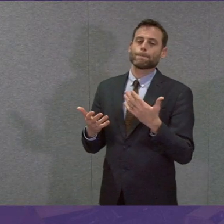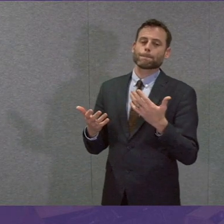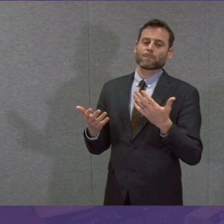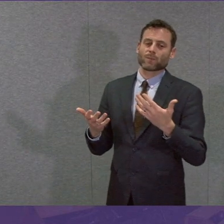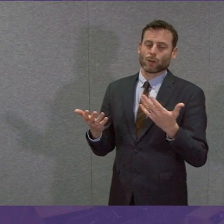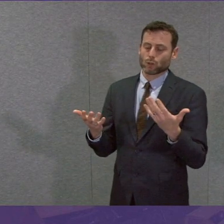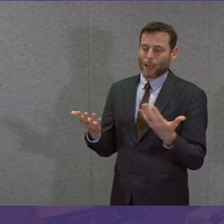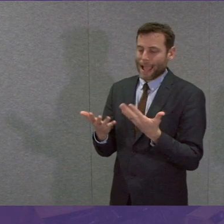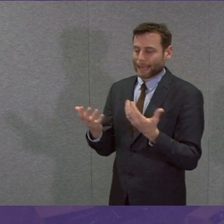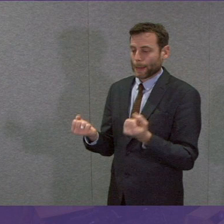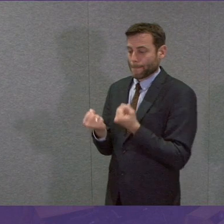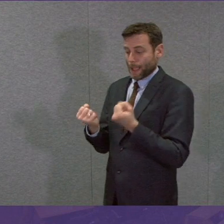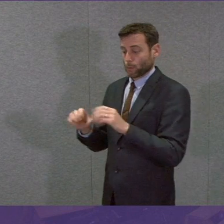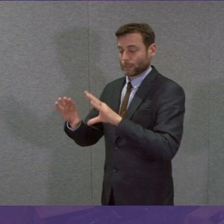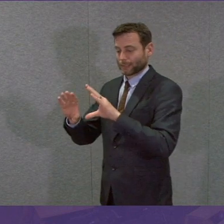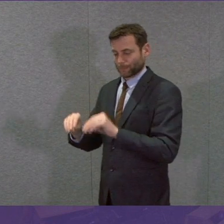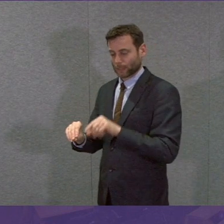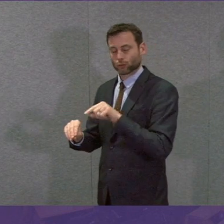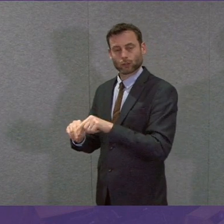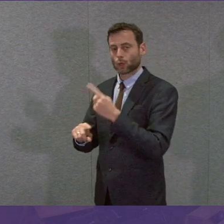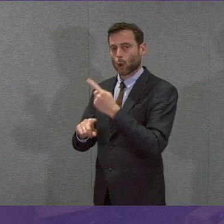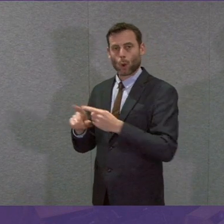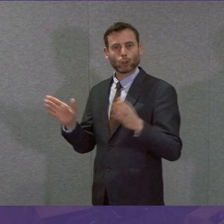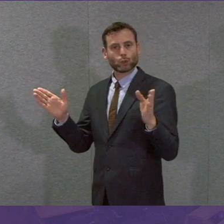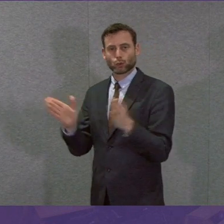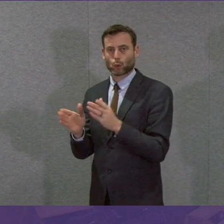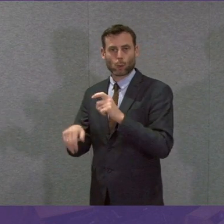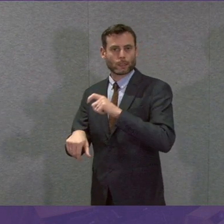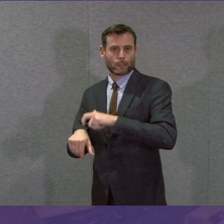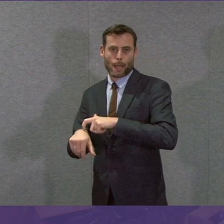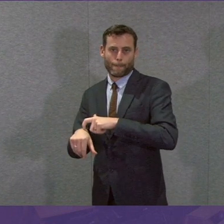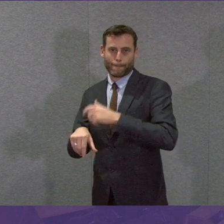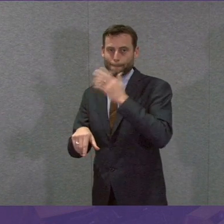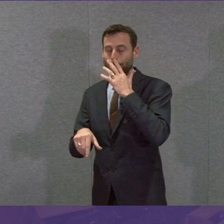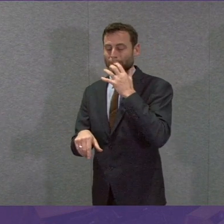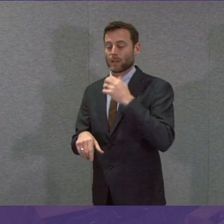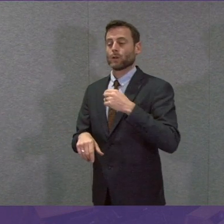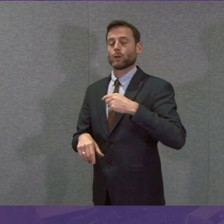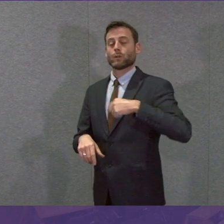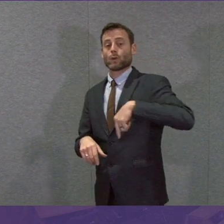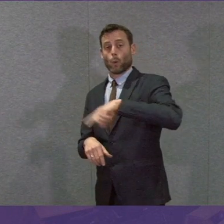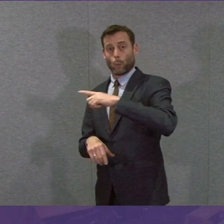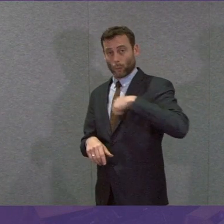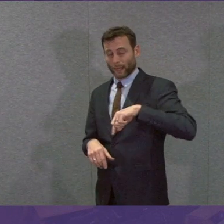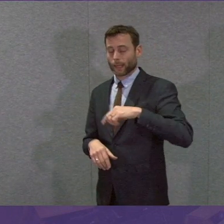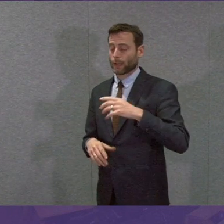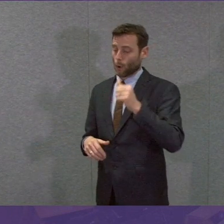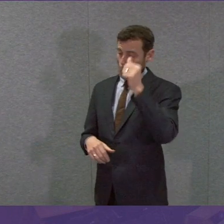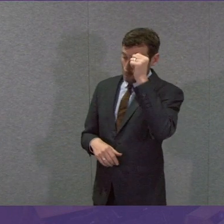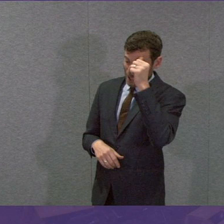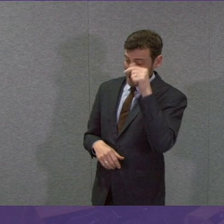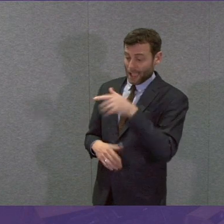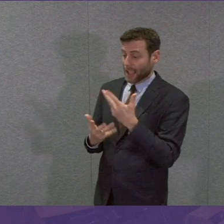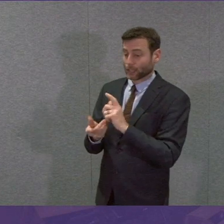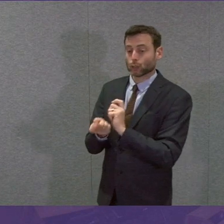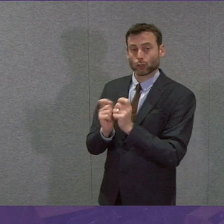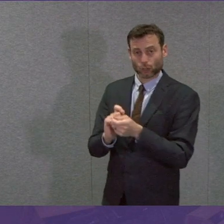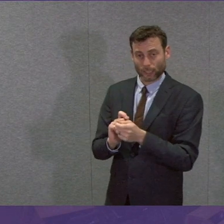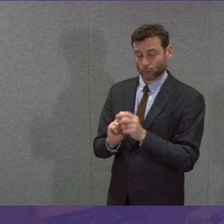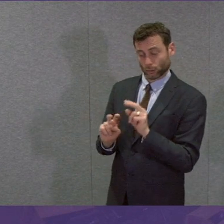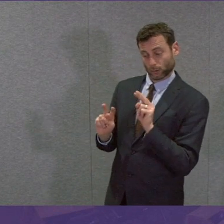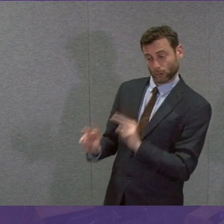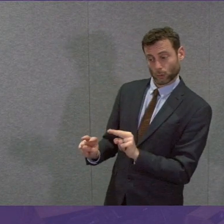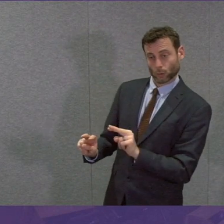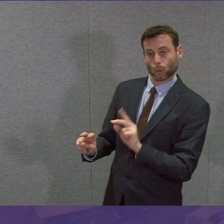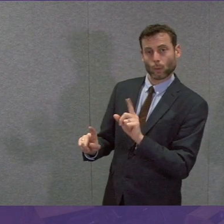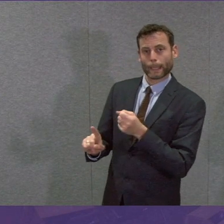very short-lived indeed, and that we are aware of the difficulties it may cause in the area that Mr. Kerr is indicating. There are other